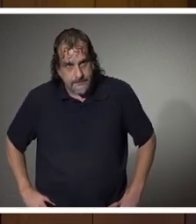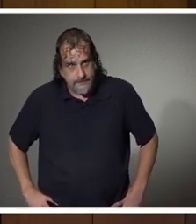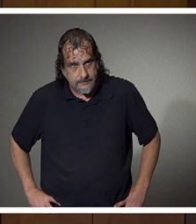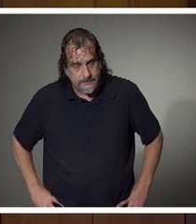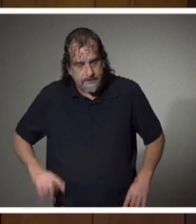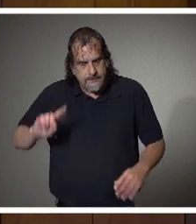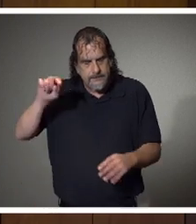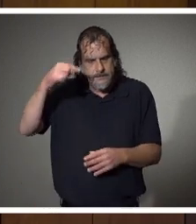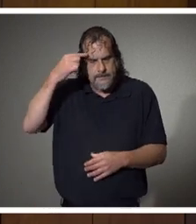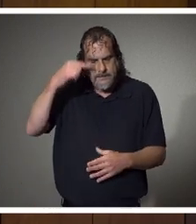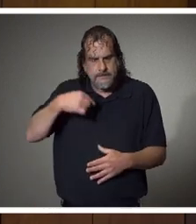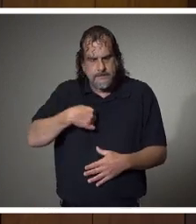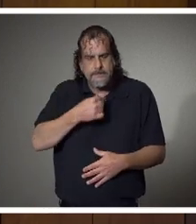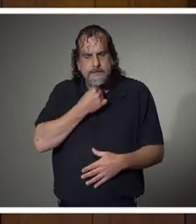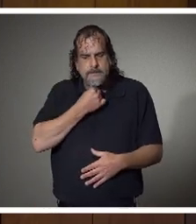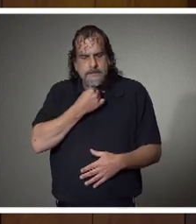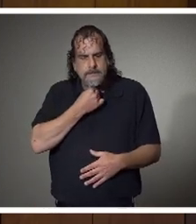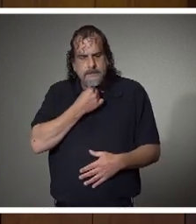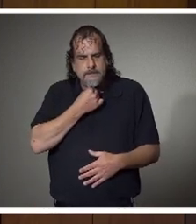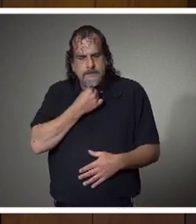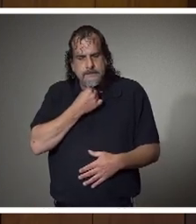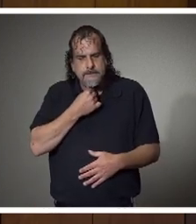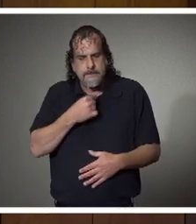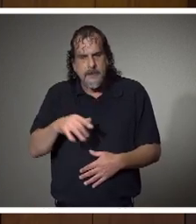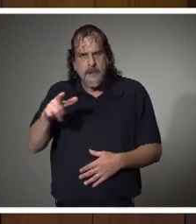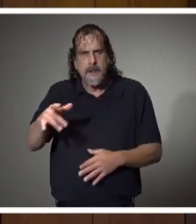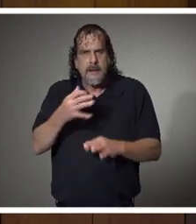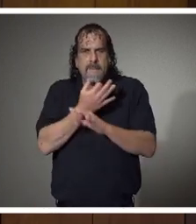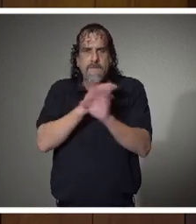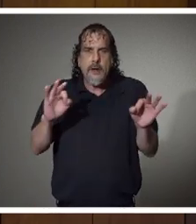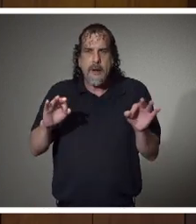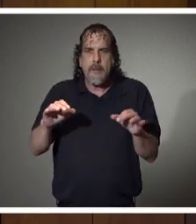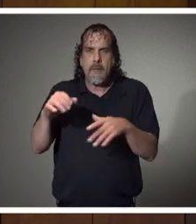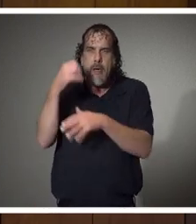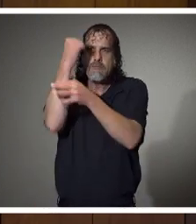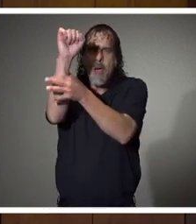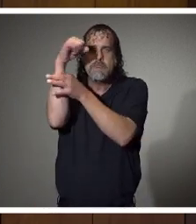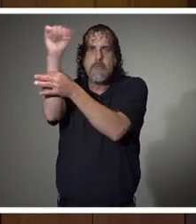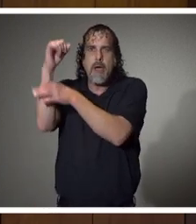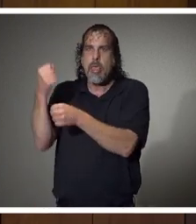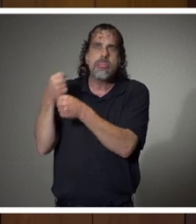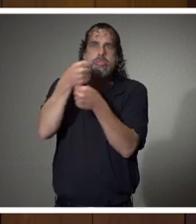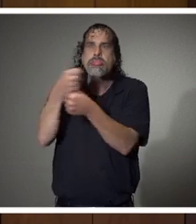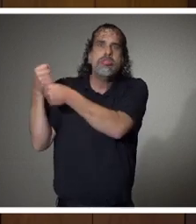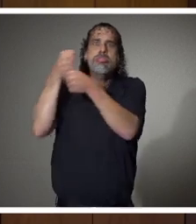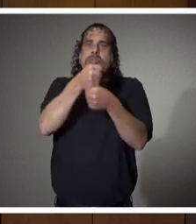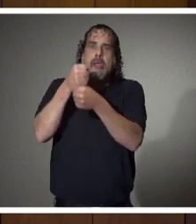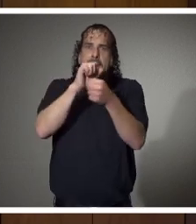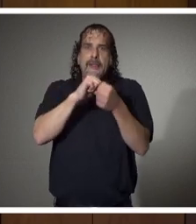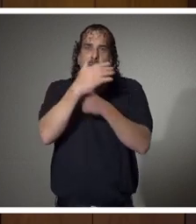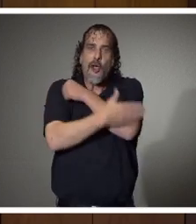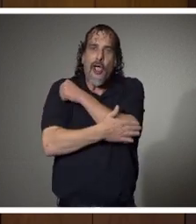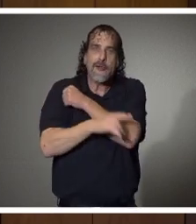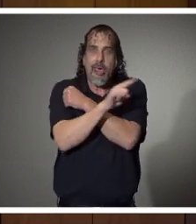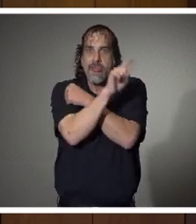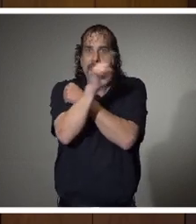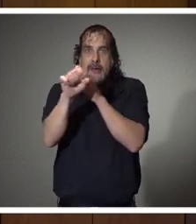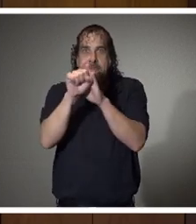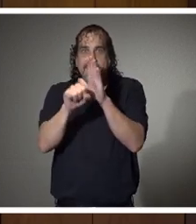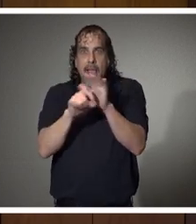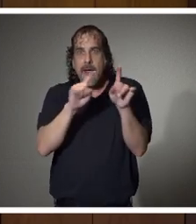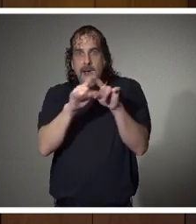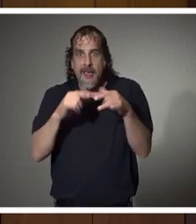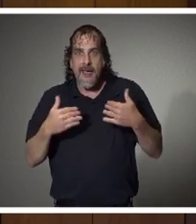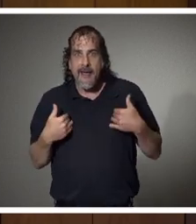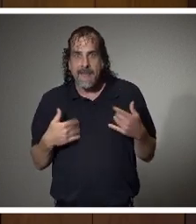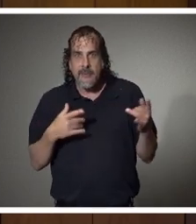Great. Dave? Governor, I'm curious. These freedom protests have been breaking out all around the country. Thousands of